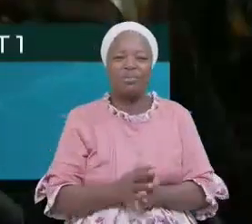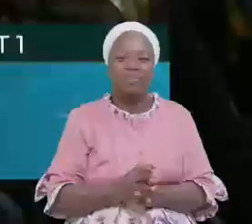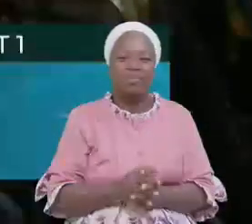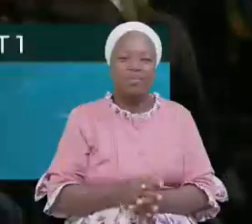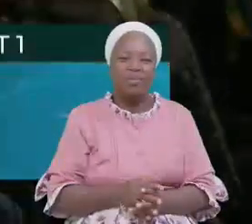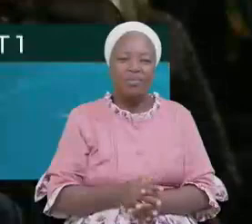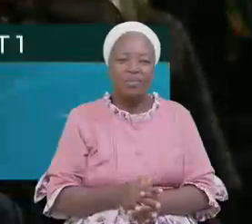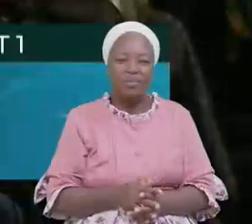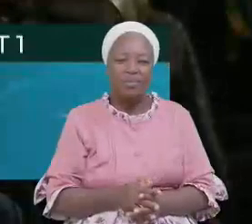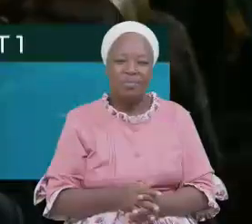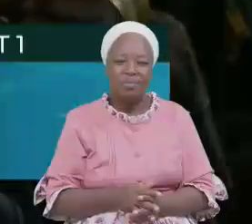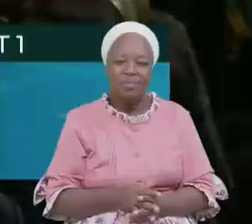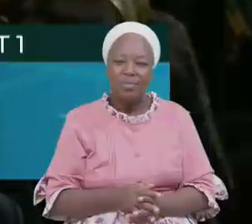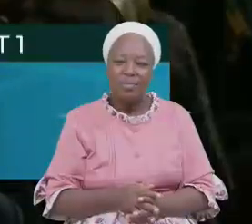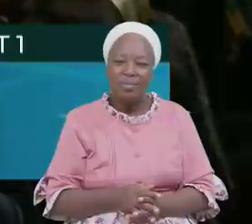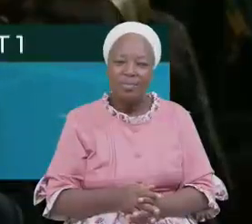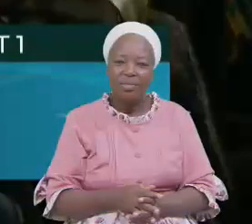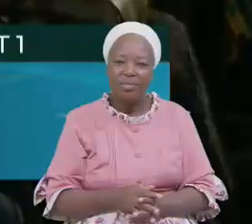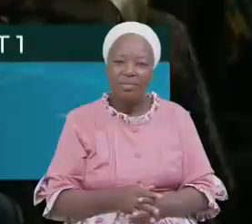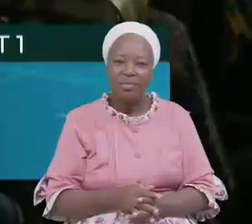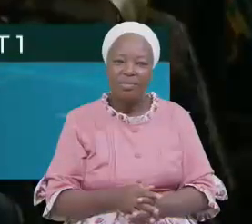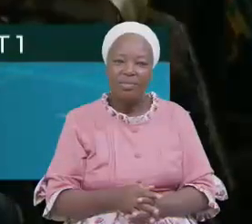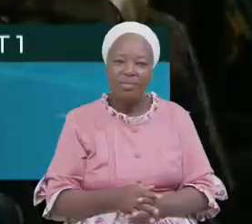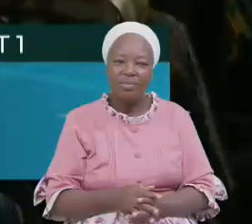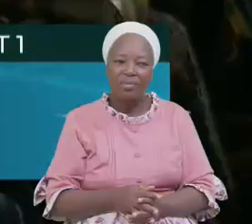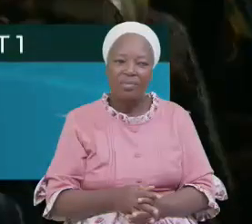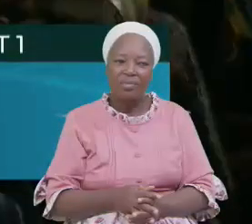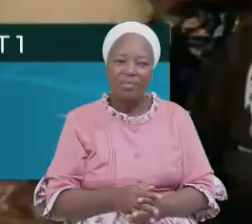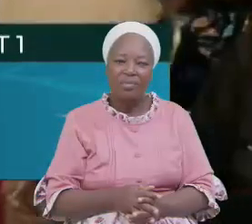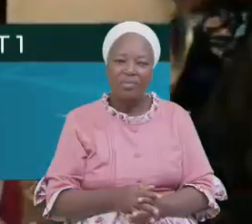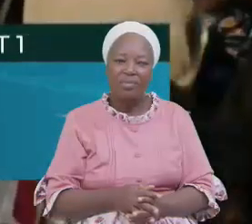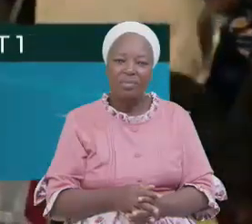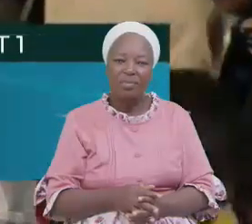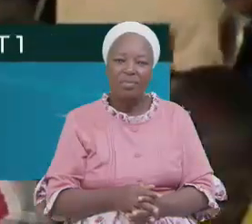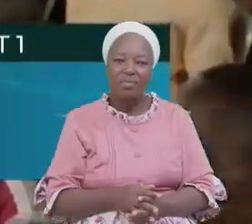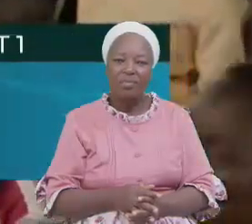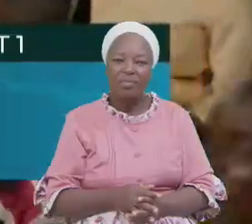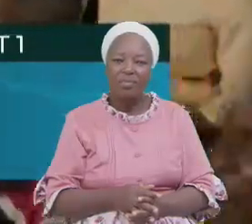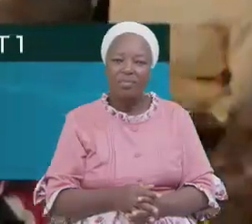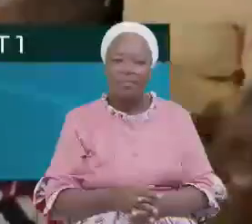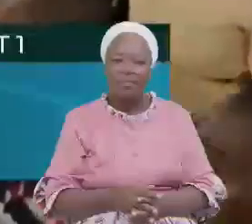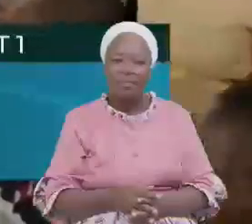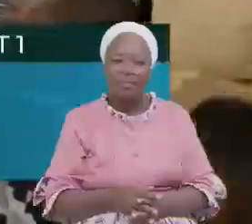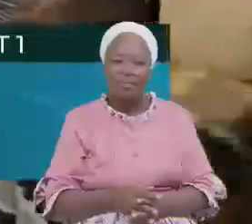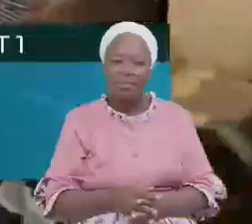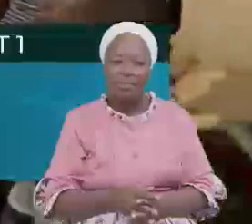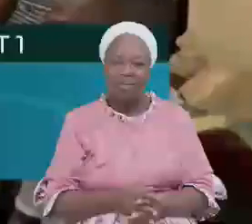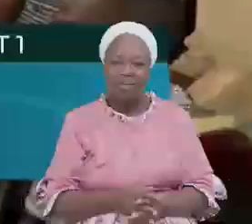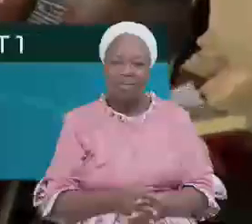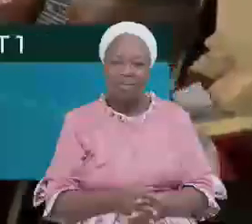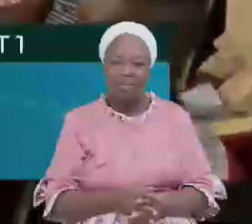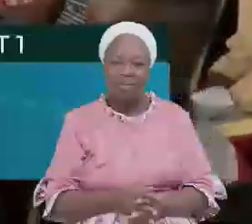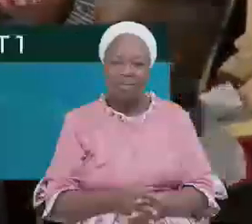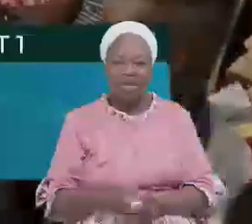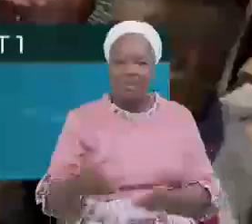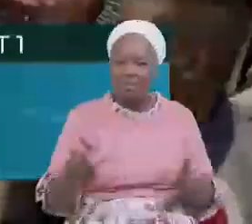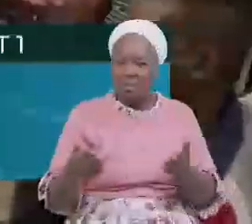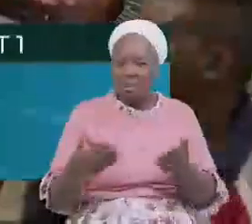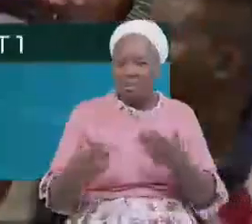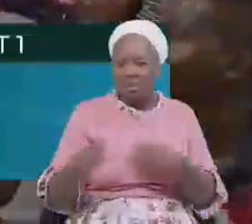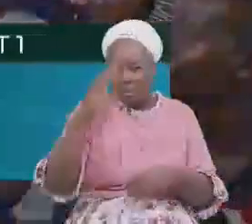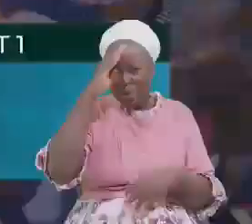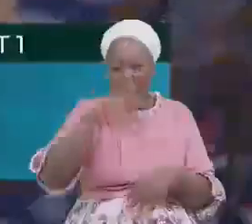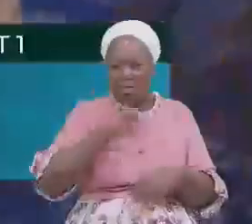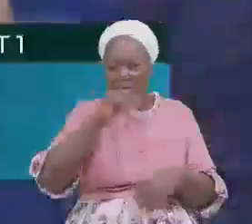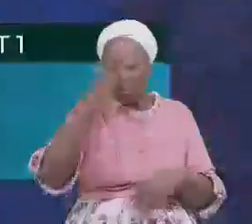Yes. The man did not say, no, Jesus, you can't